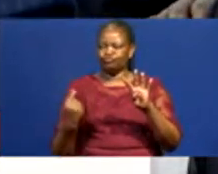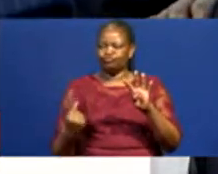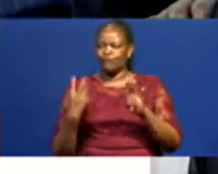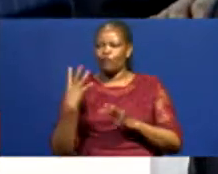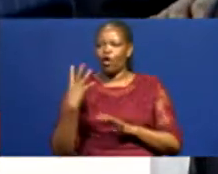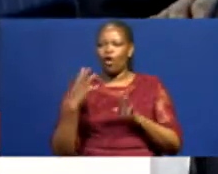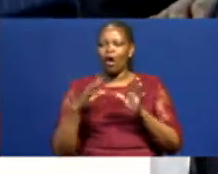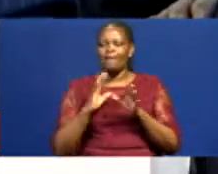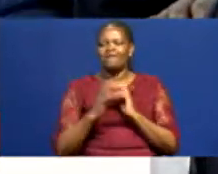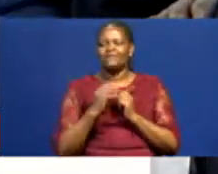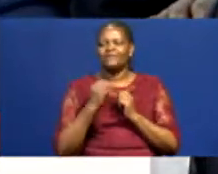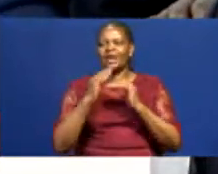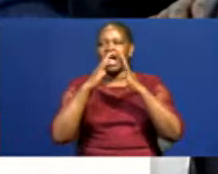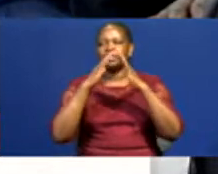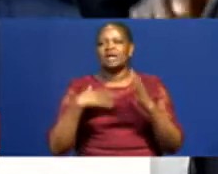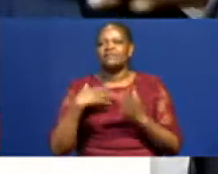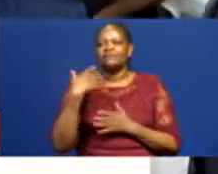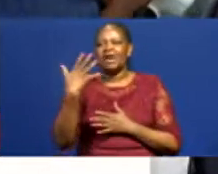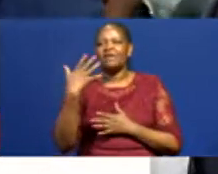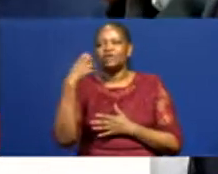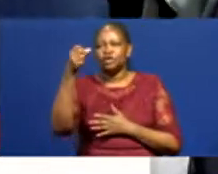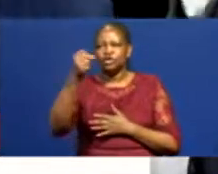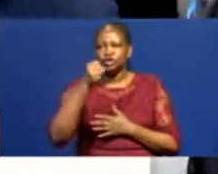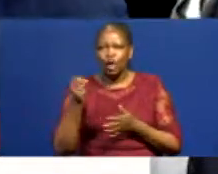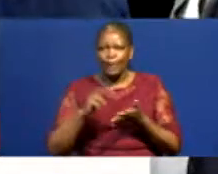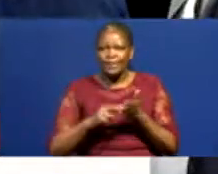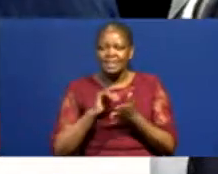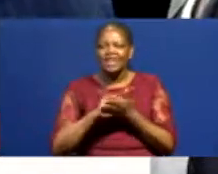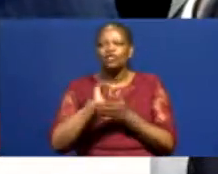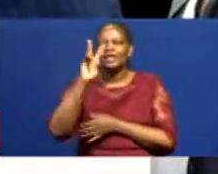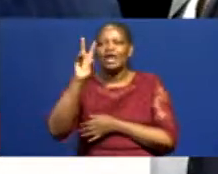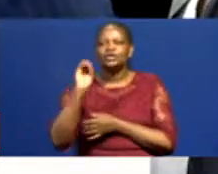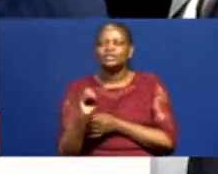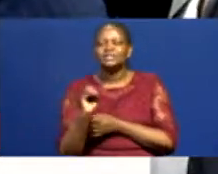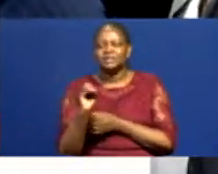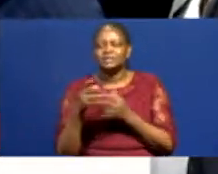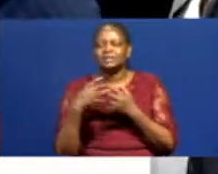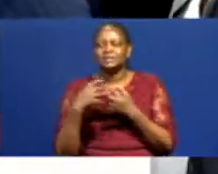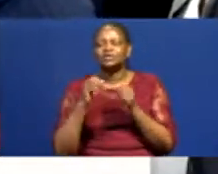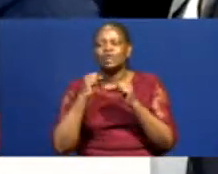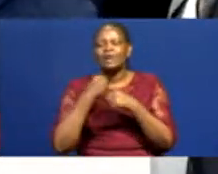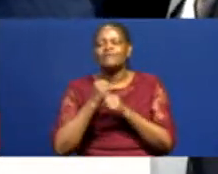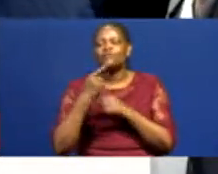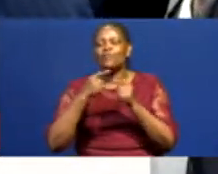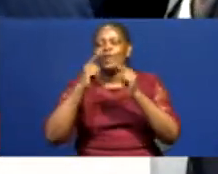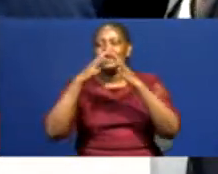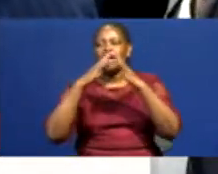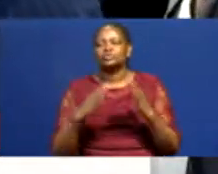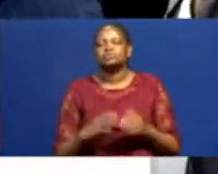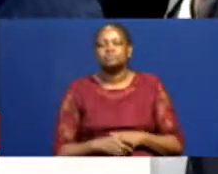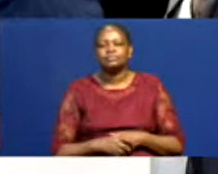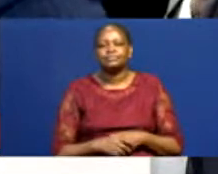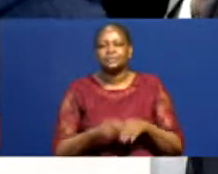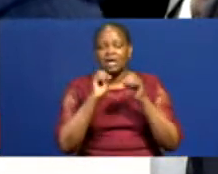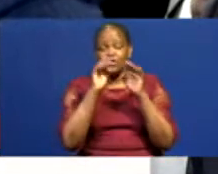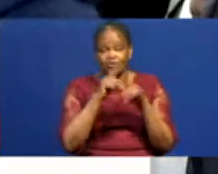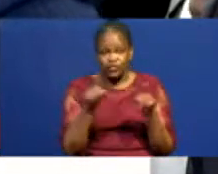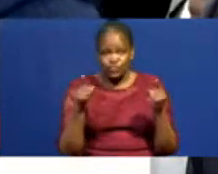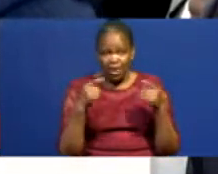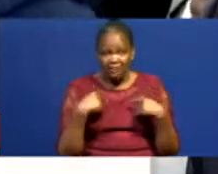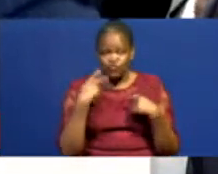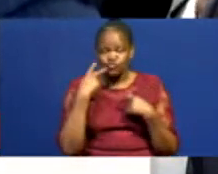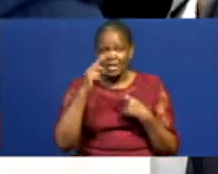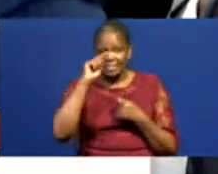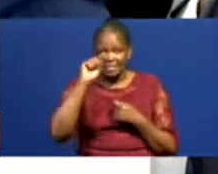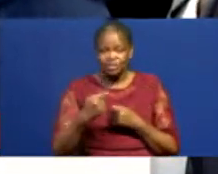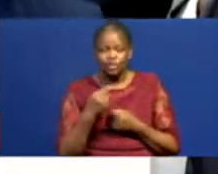five doors. So that means those are 20 hinges you can make from just one house. If you do